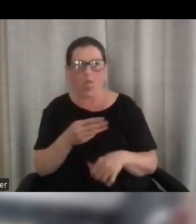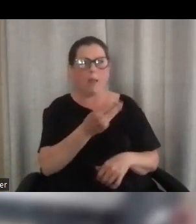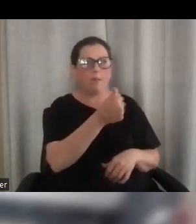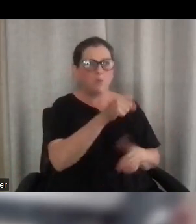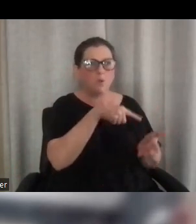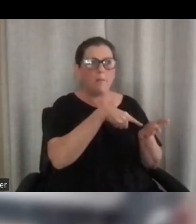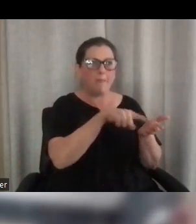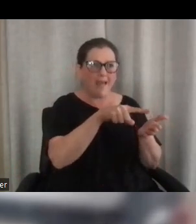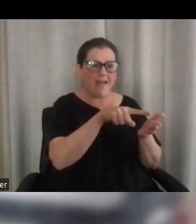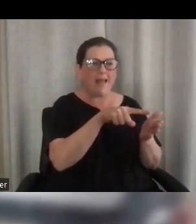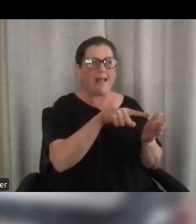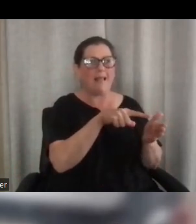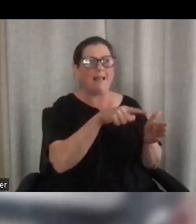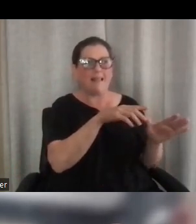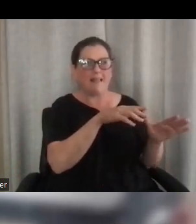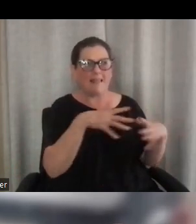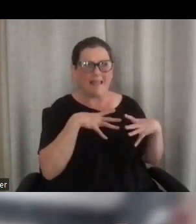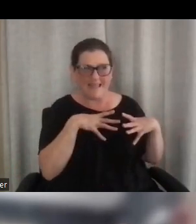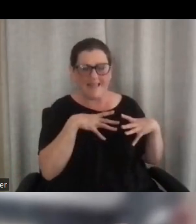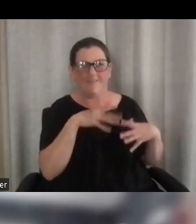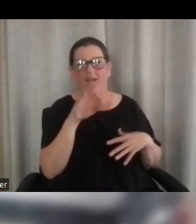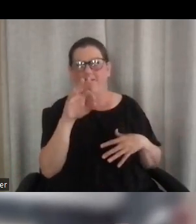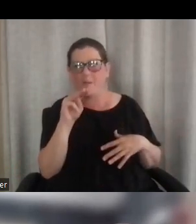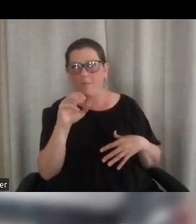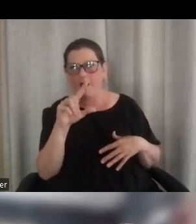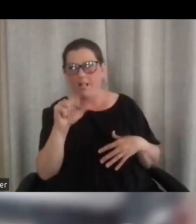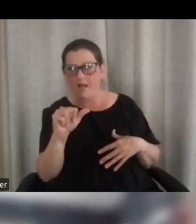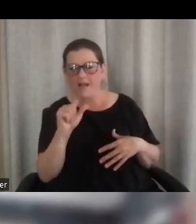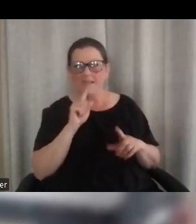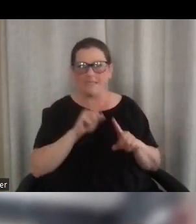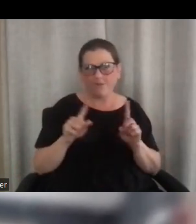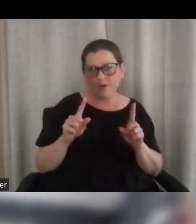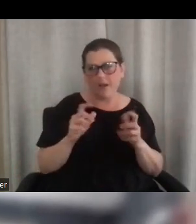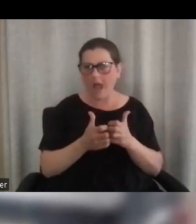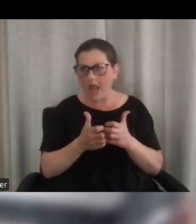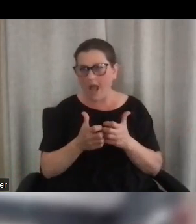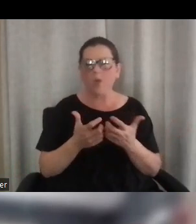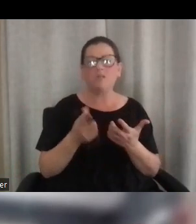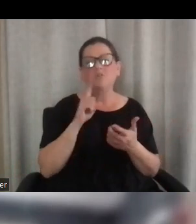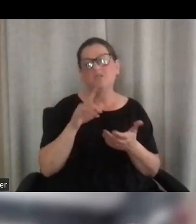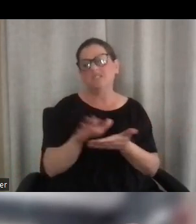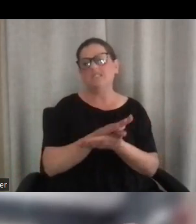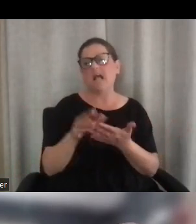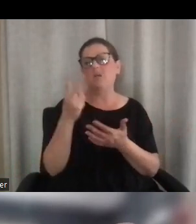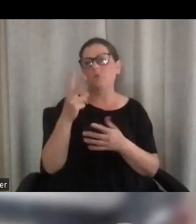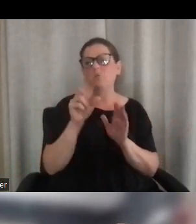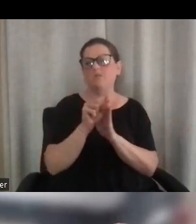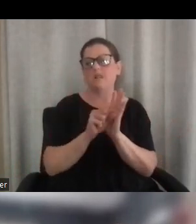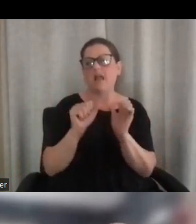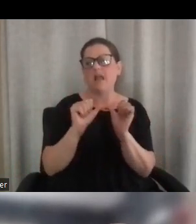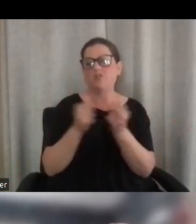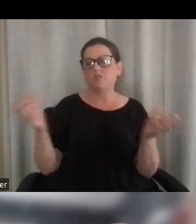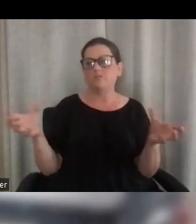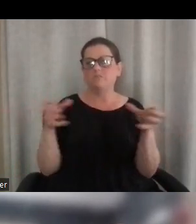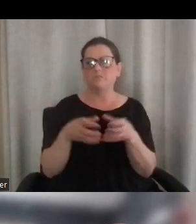and FMLA? And so we really felt this was an opportunity to join together between 2 state agencies to do yet another campaign to